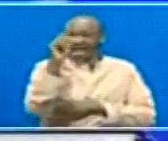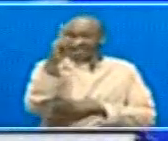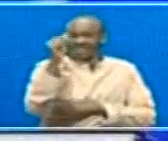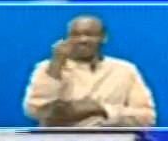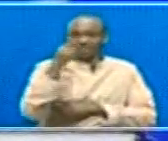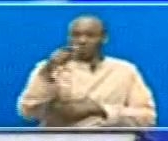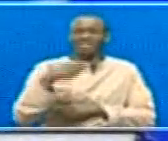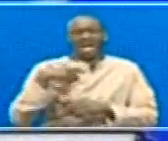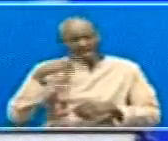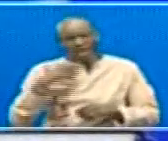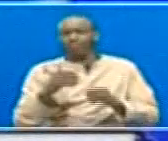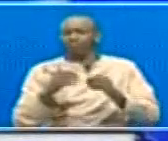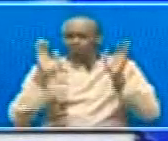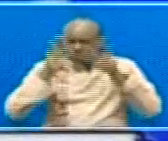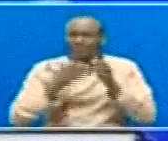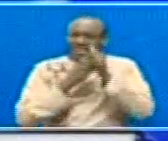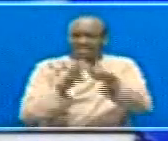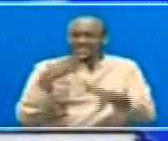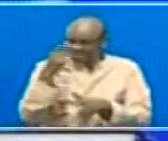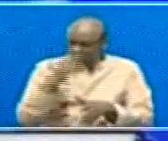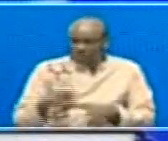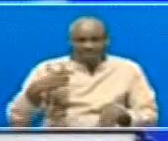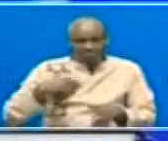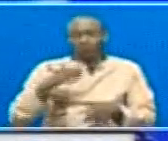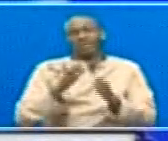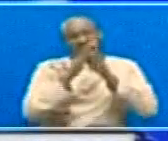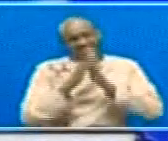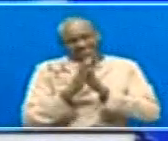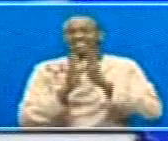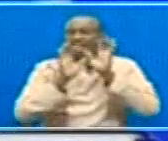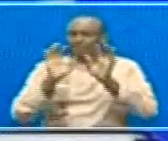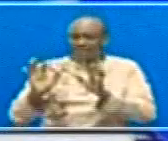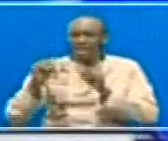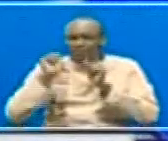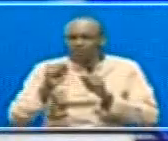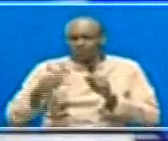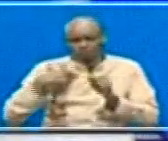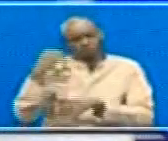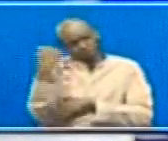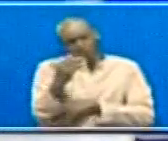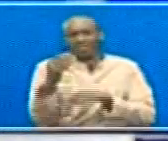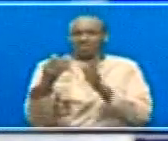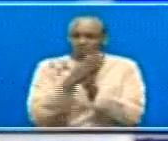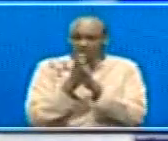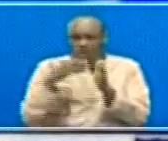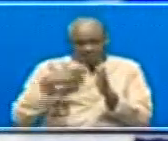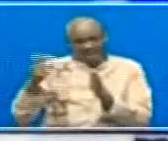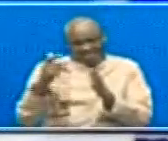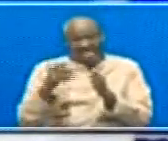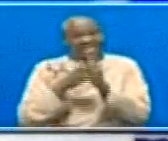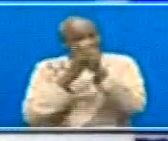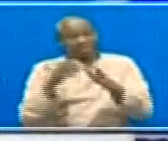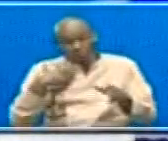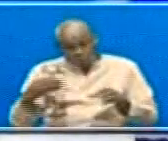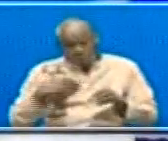Muslim leaders and clergy have agreed to embark on a religious campaign countrywide to counter the narrative of clerics who are